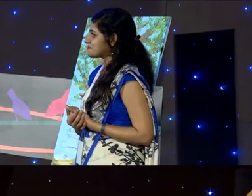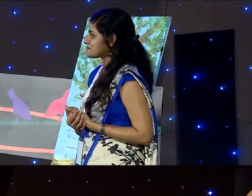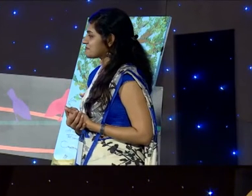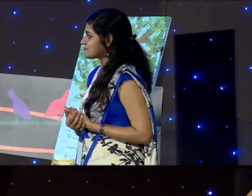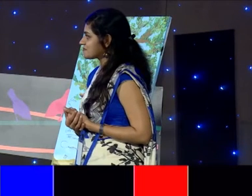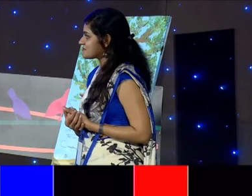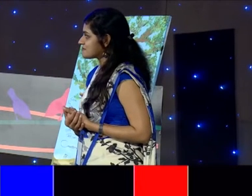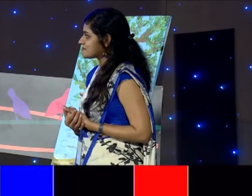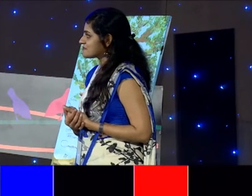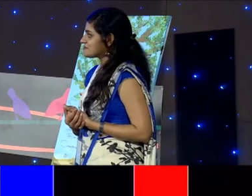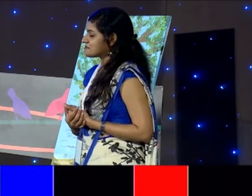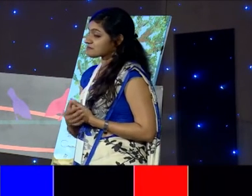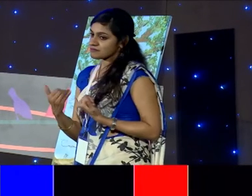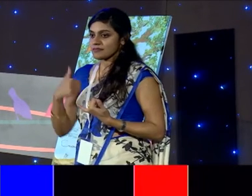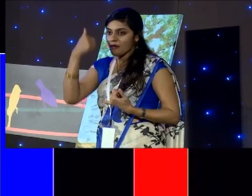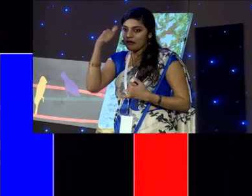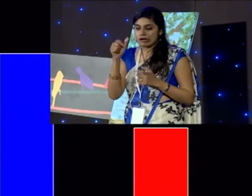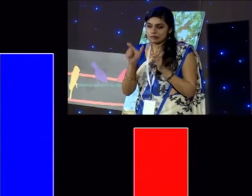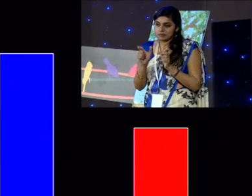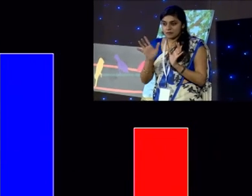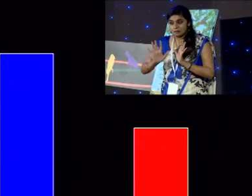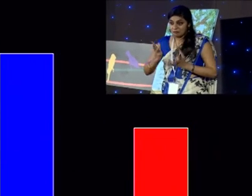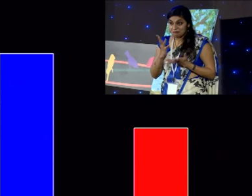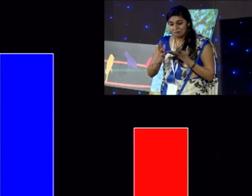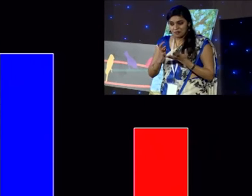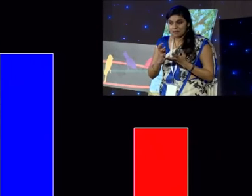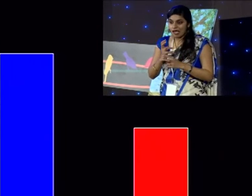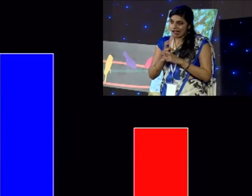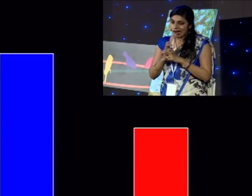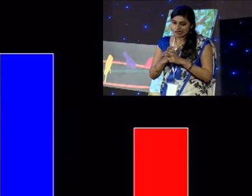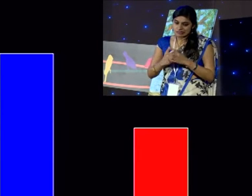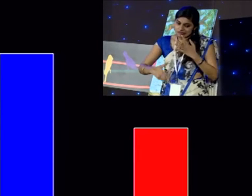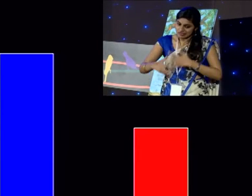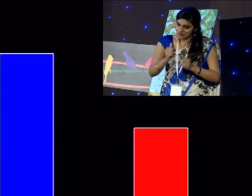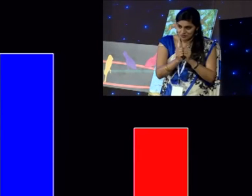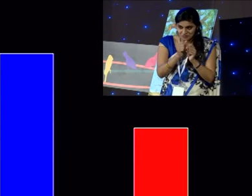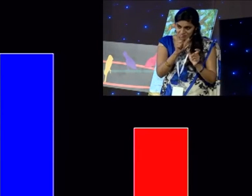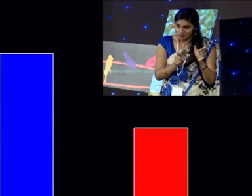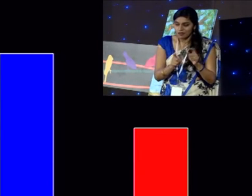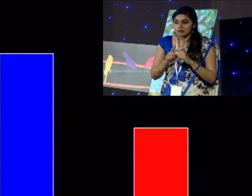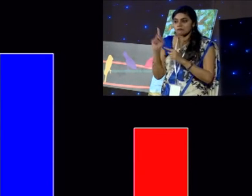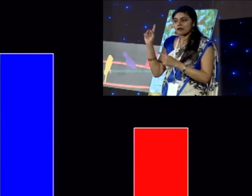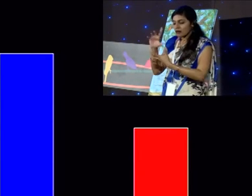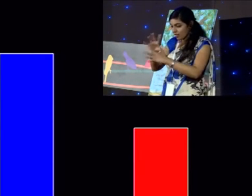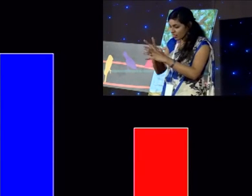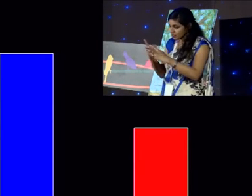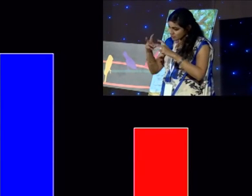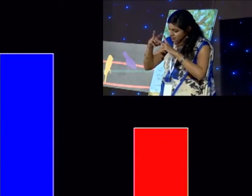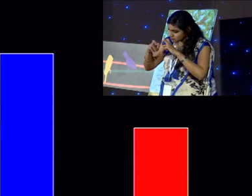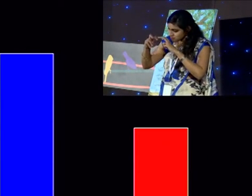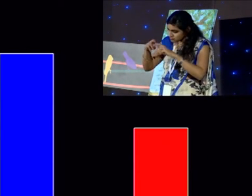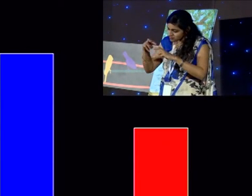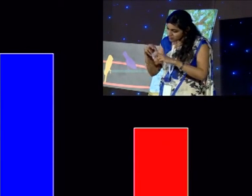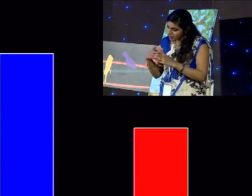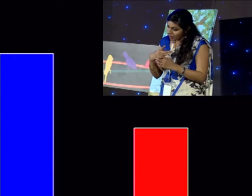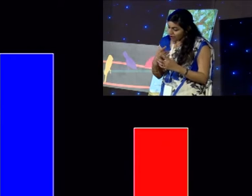with socializing, if you present them with a system which is predictable, they become more interested than others, and